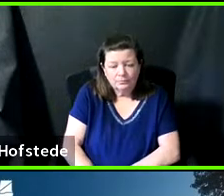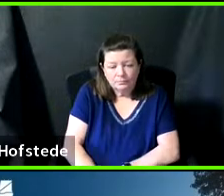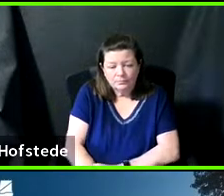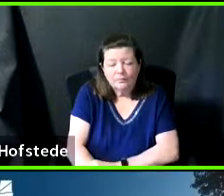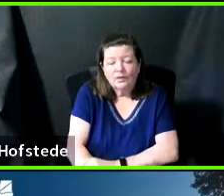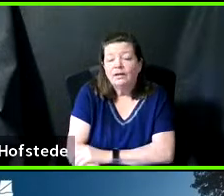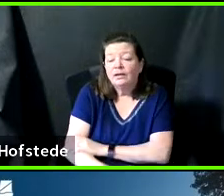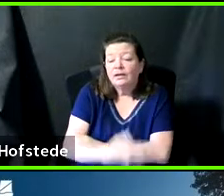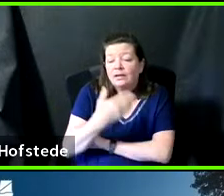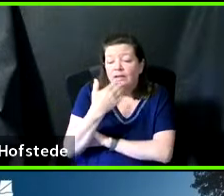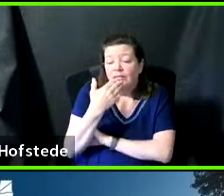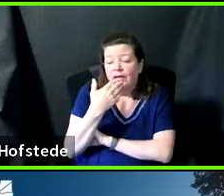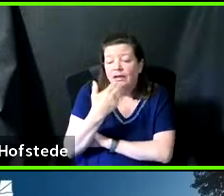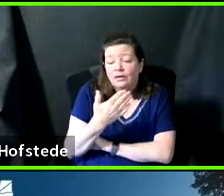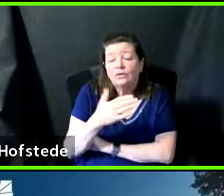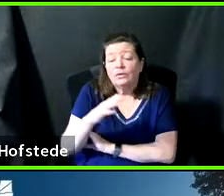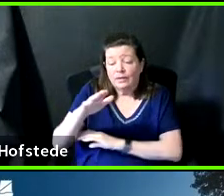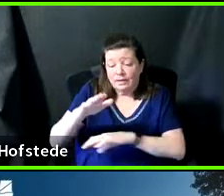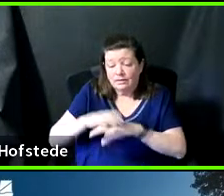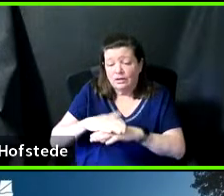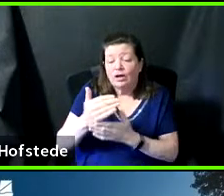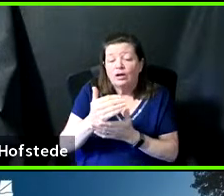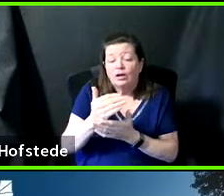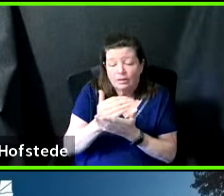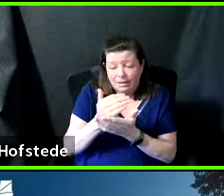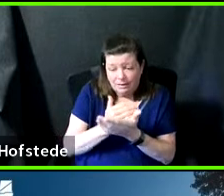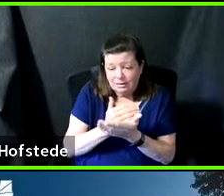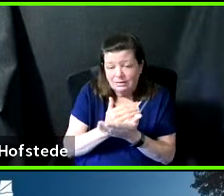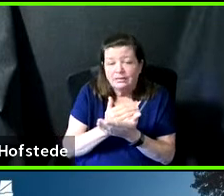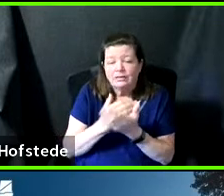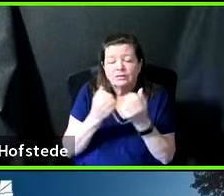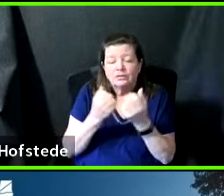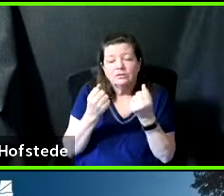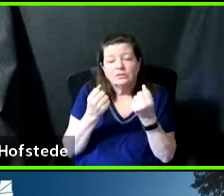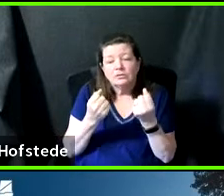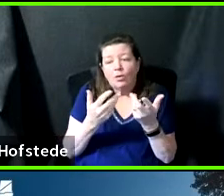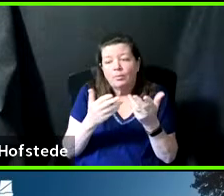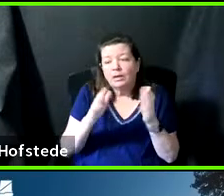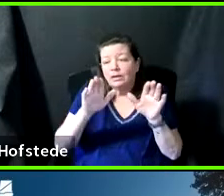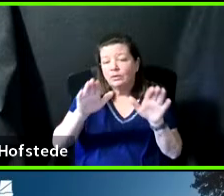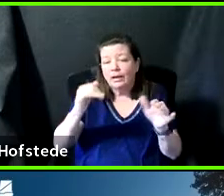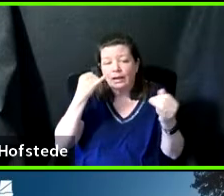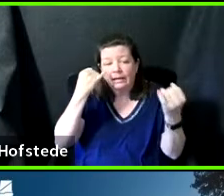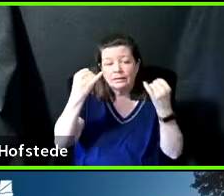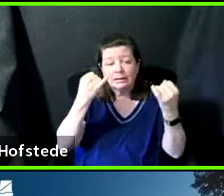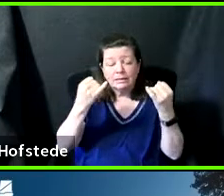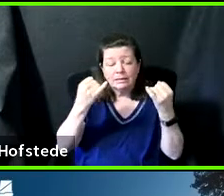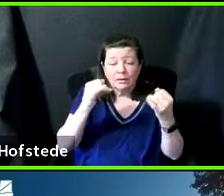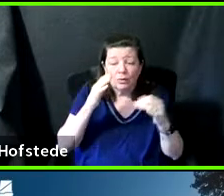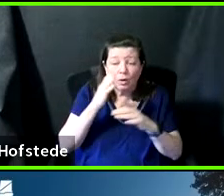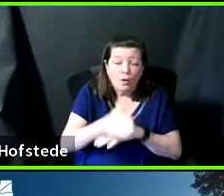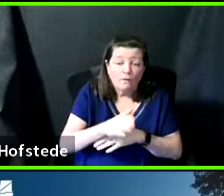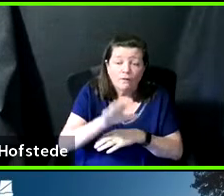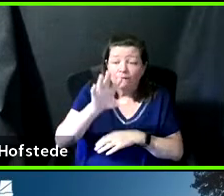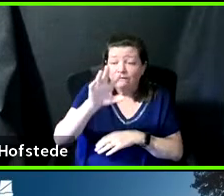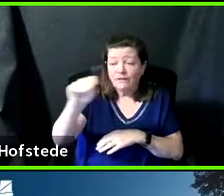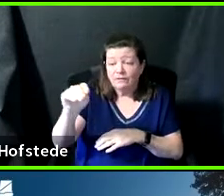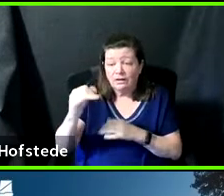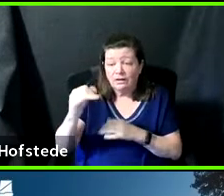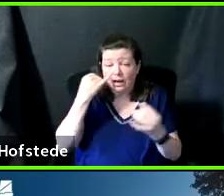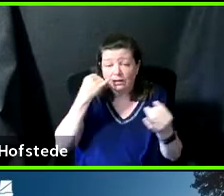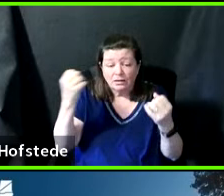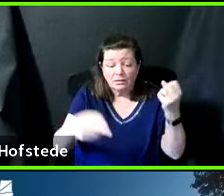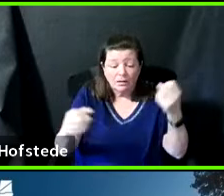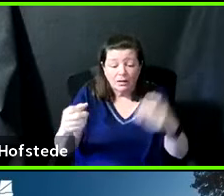Jana. So that is in our list that's captured. There were so many great ideas, I think over 50 total. And of course, with